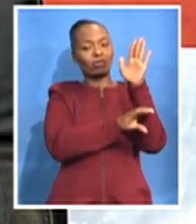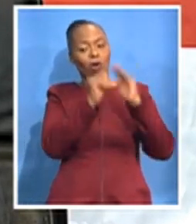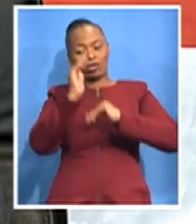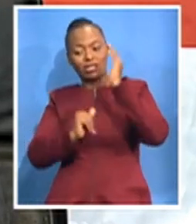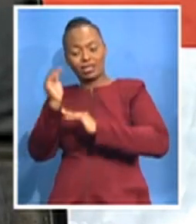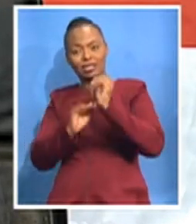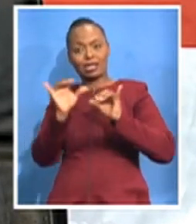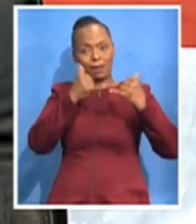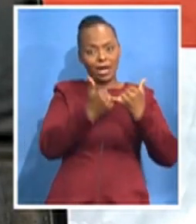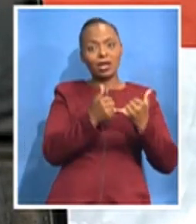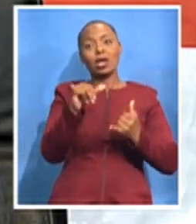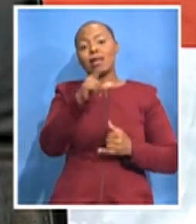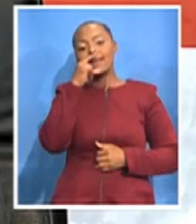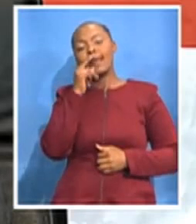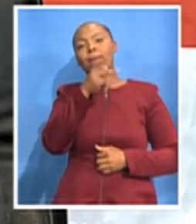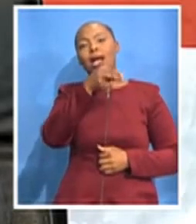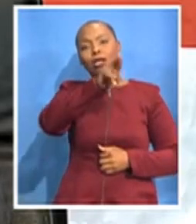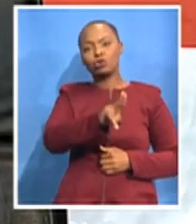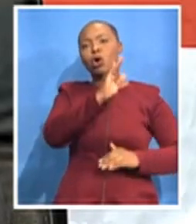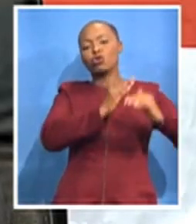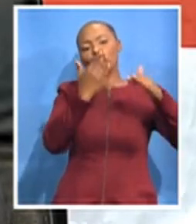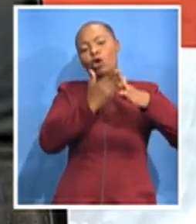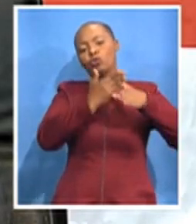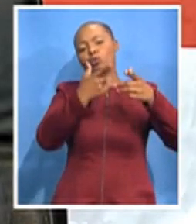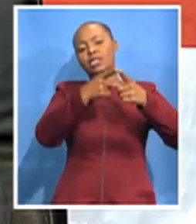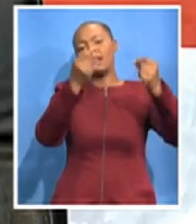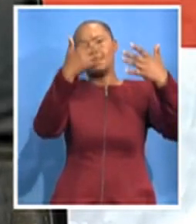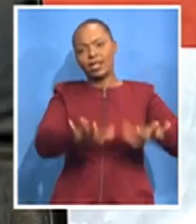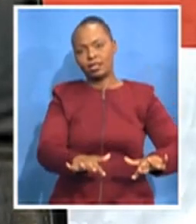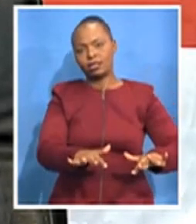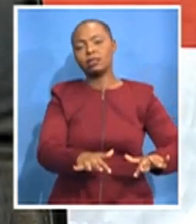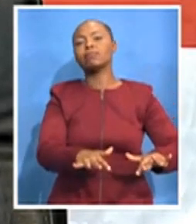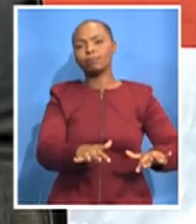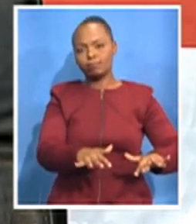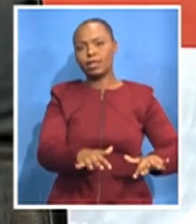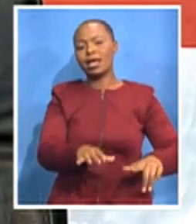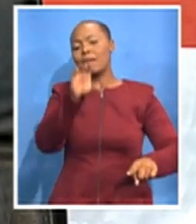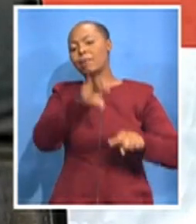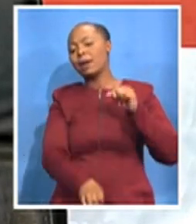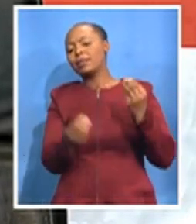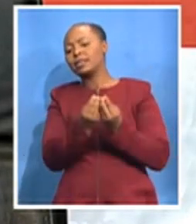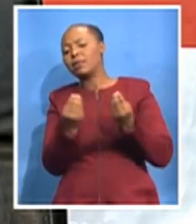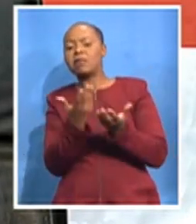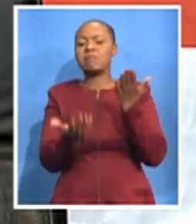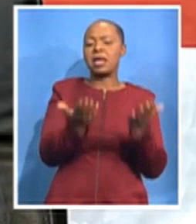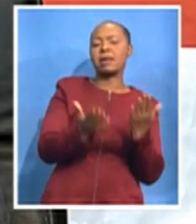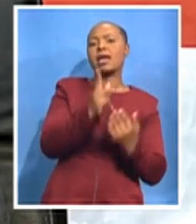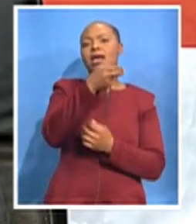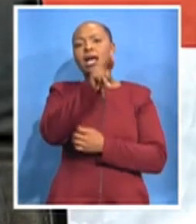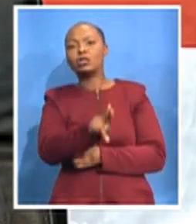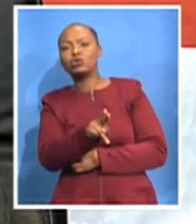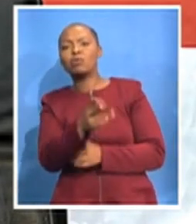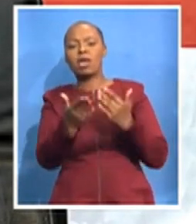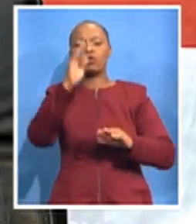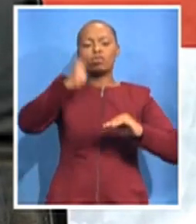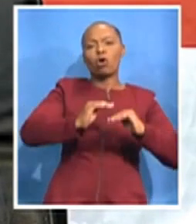their work, and there was nothing which was found that Katu Civils have done shoddy work. So accordingly, it is